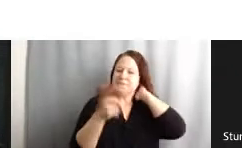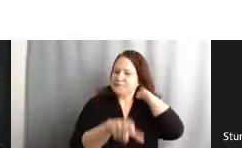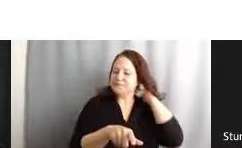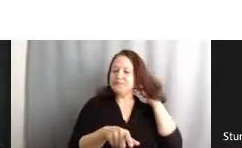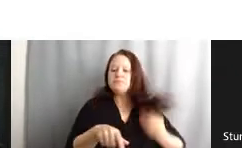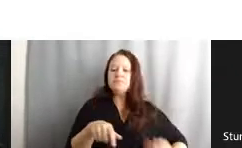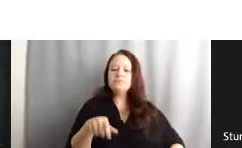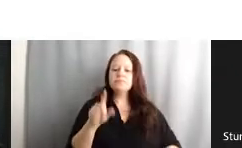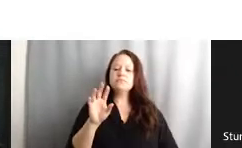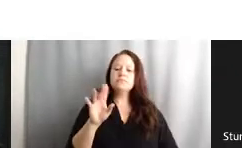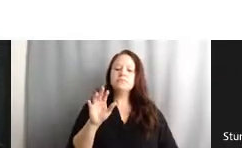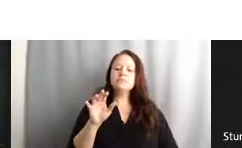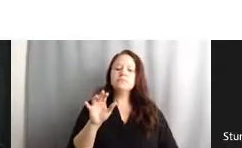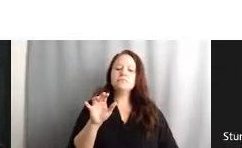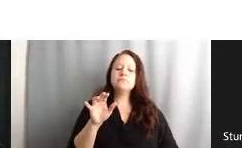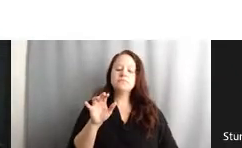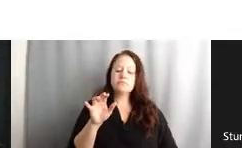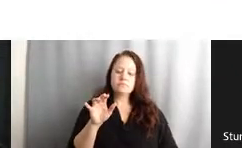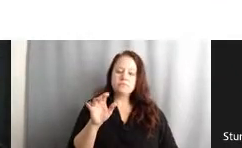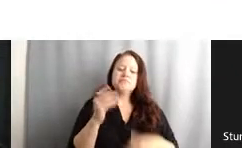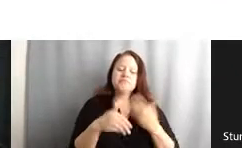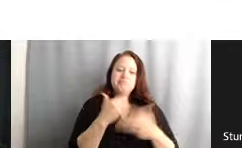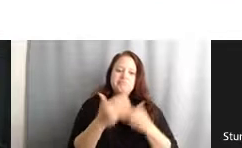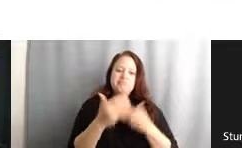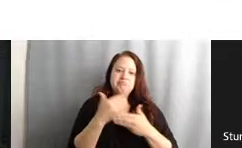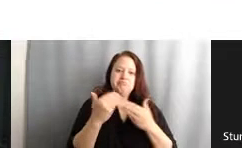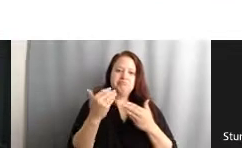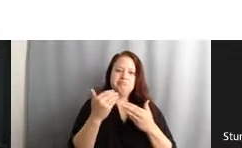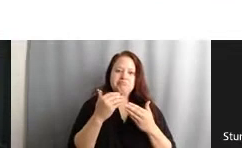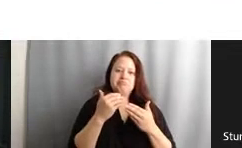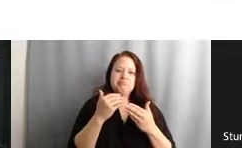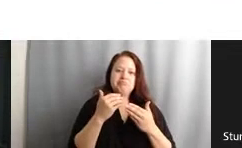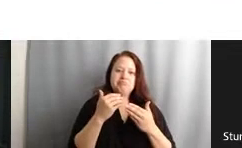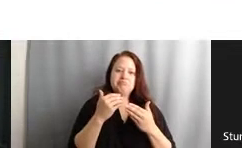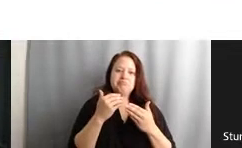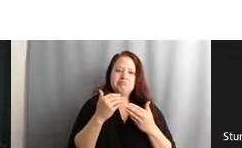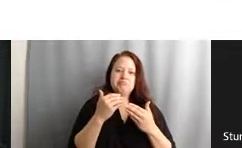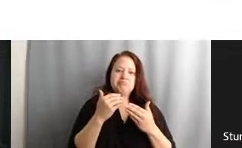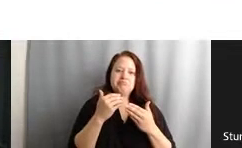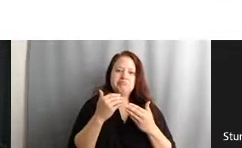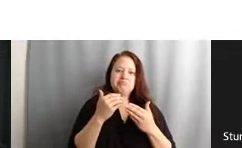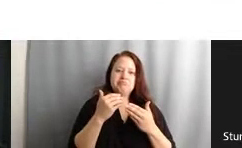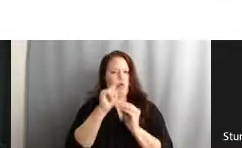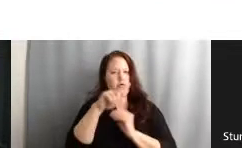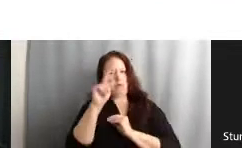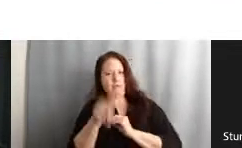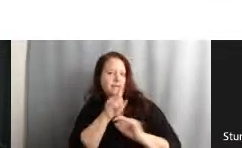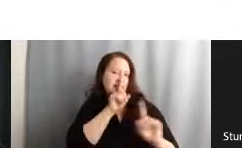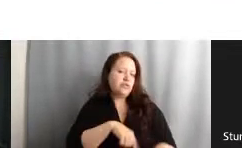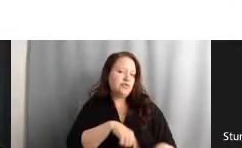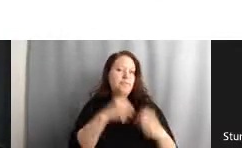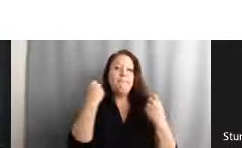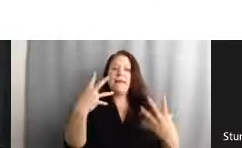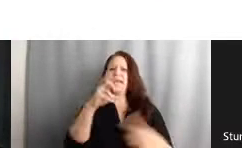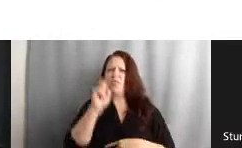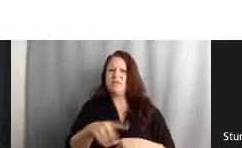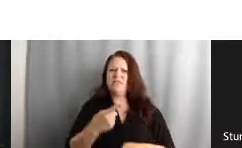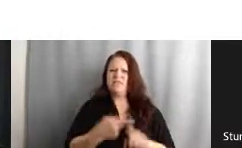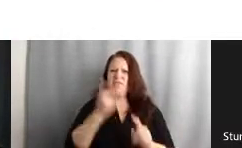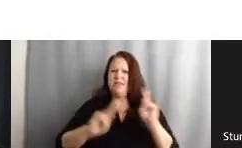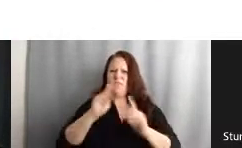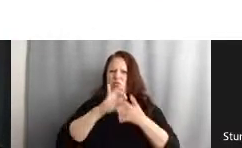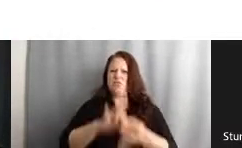way of transition, as we get to the Q&A portion of our time together, We've gotten a lot of questions from folks